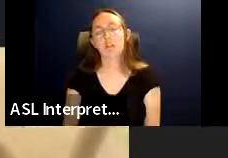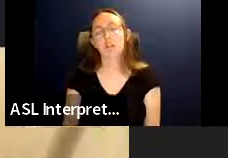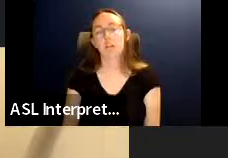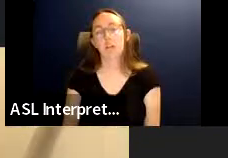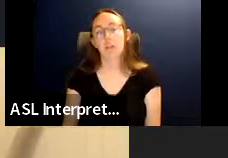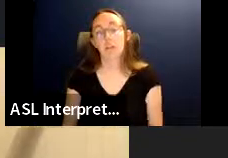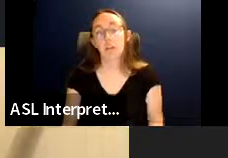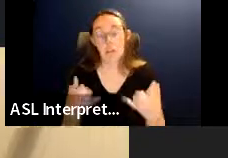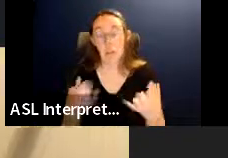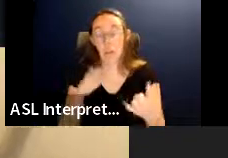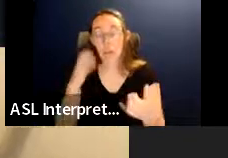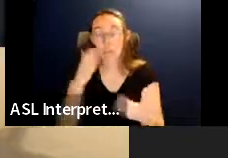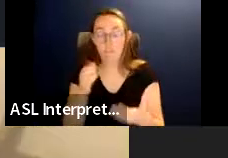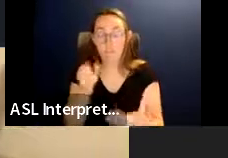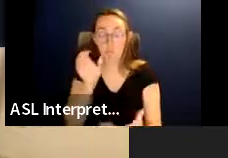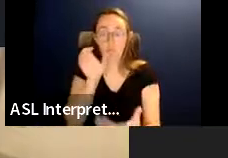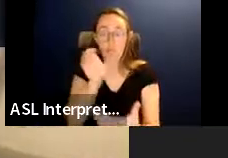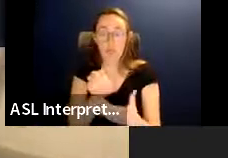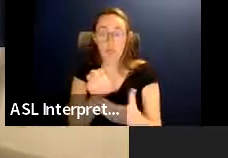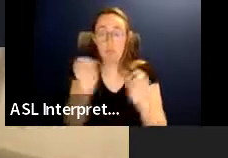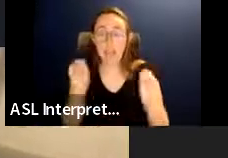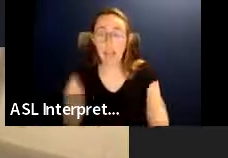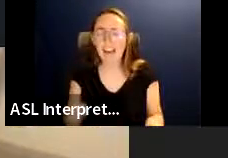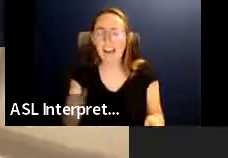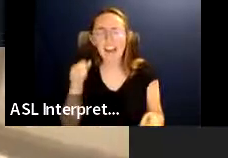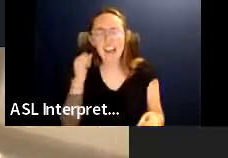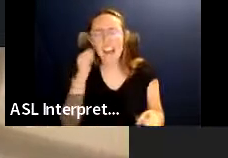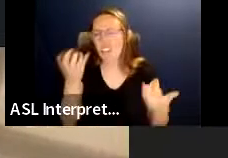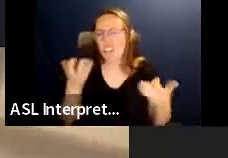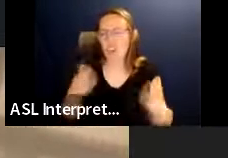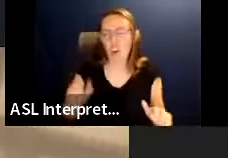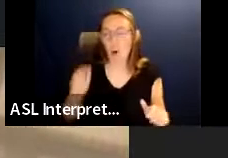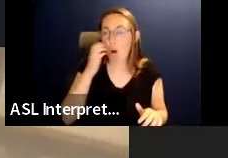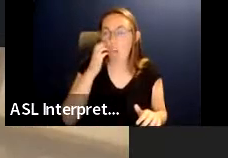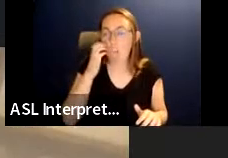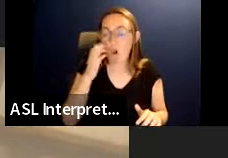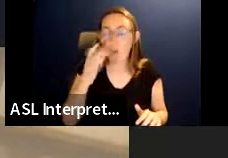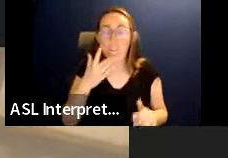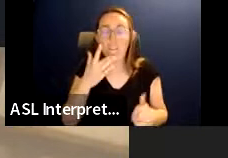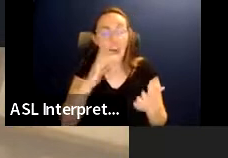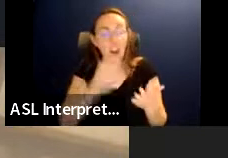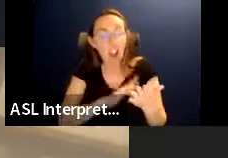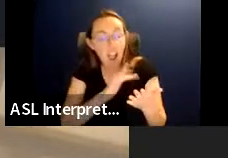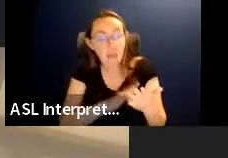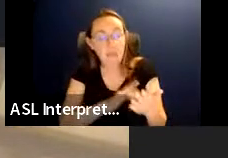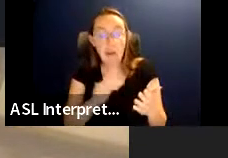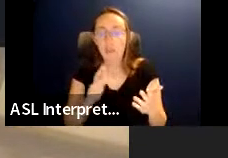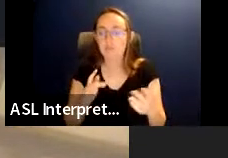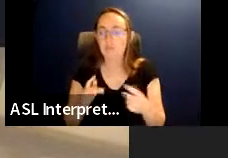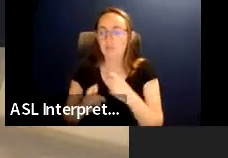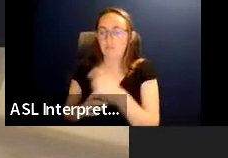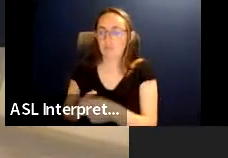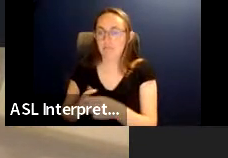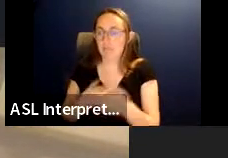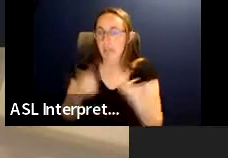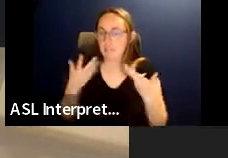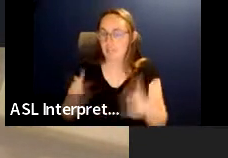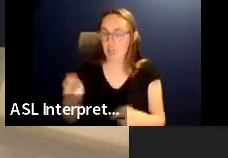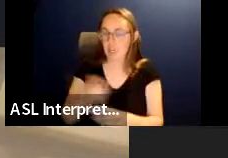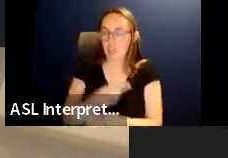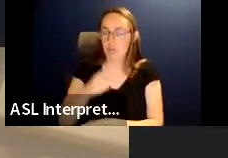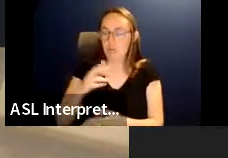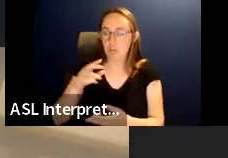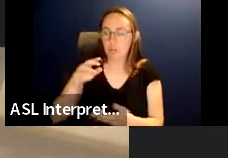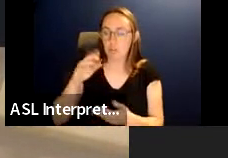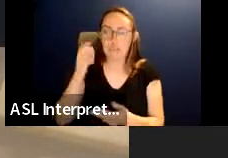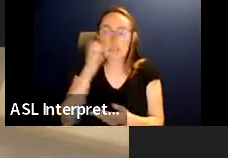if I don't want to put my cell phone here and I want to put an iPad. So I've used it for the cell phone for like a document